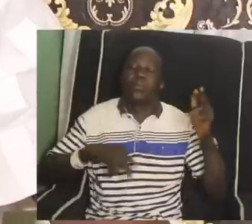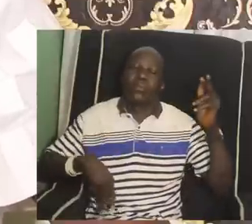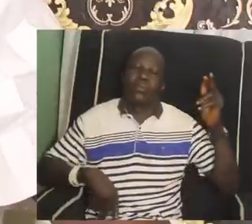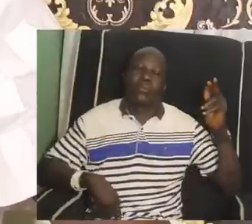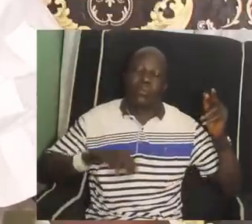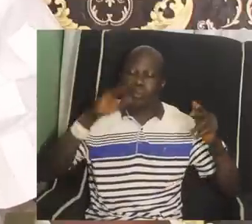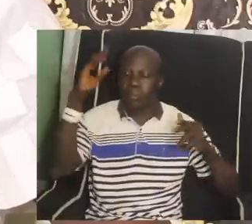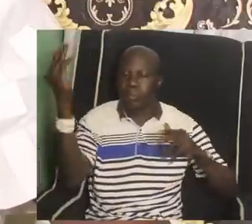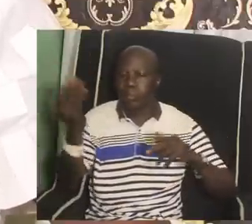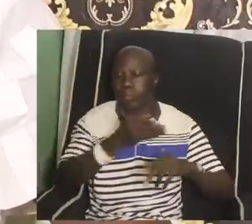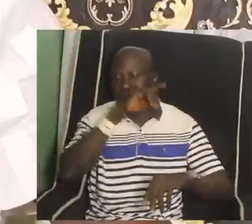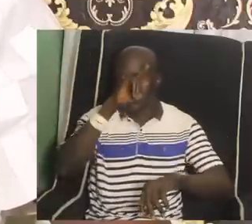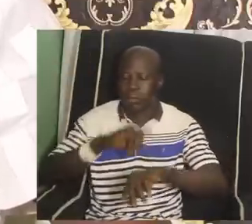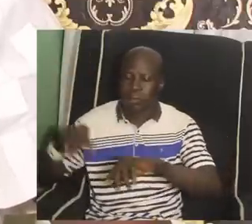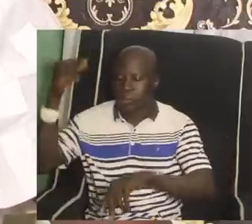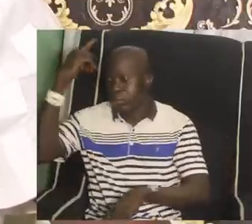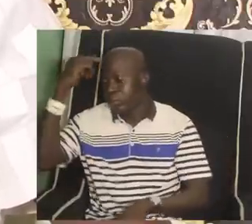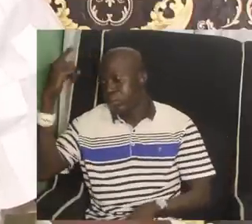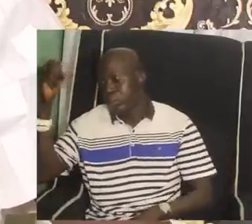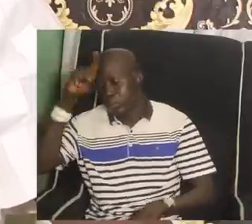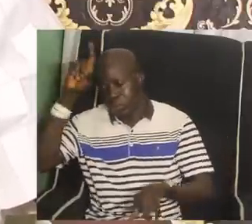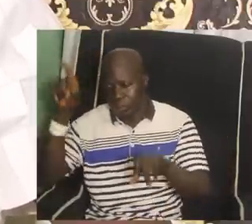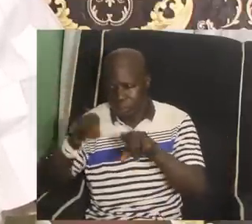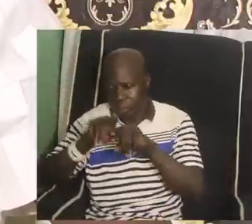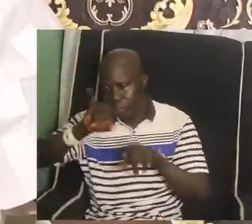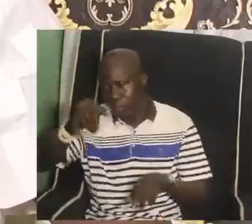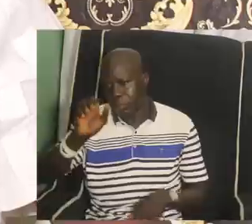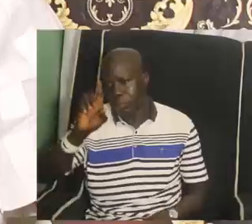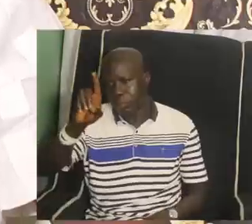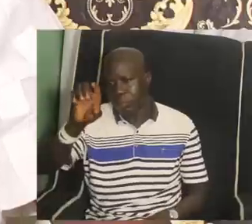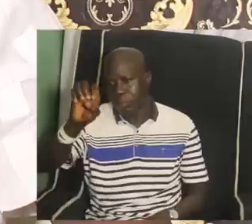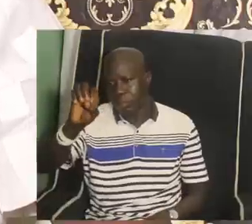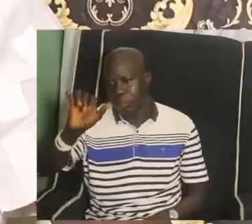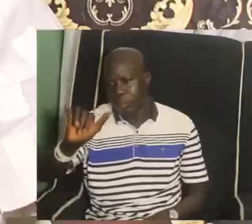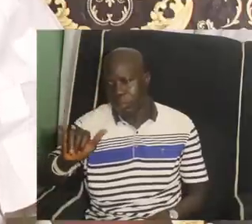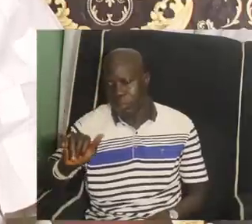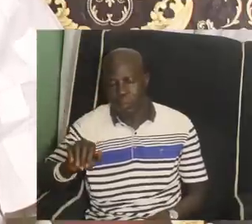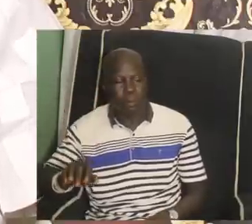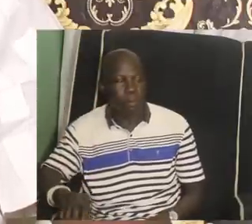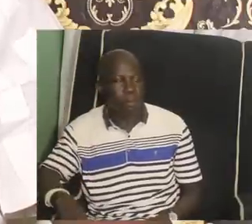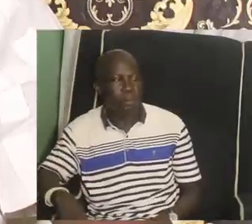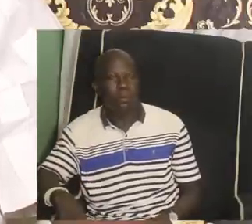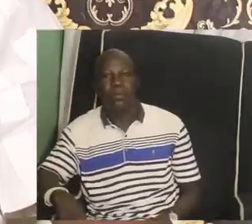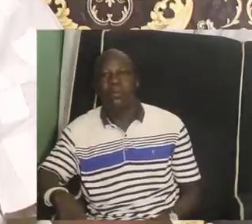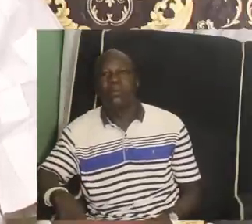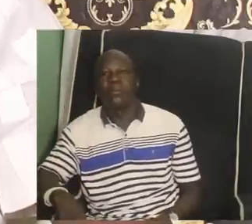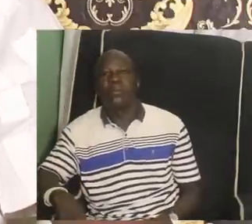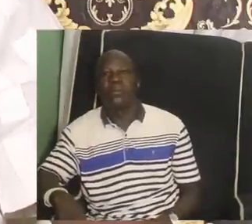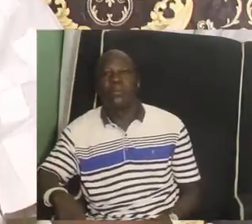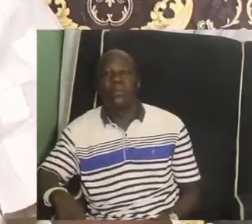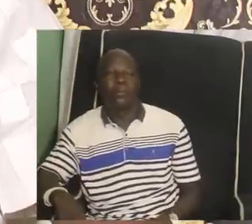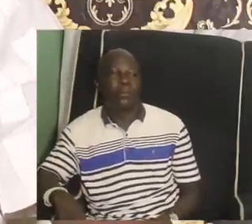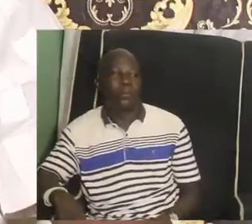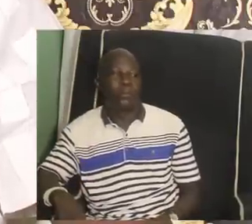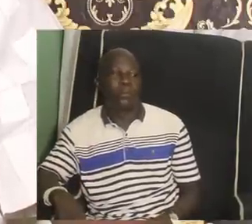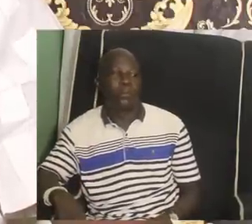name alone e kabo si abala la welcome to segments of dream bro jide apostle ba wa la to wa nbe arabirin yin o lalawo pe awon nepa to